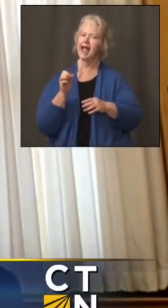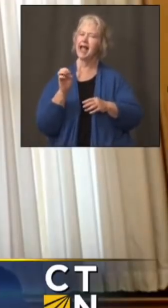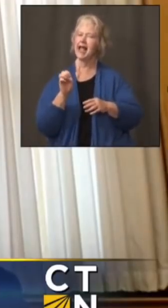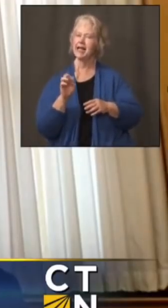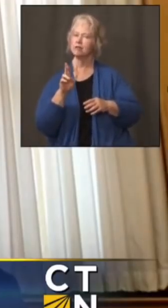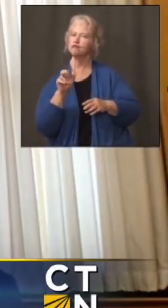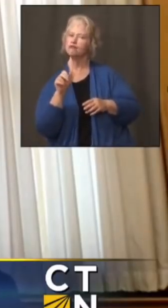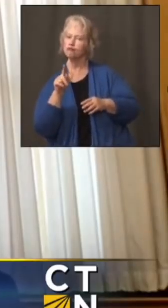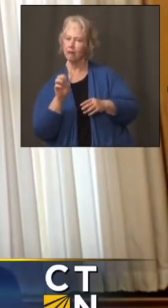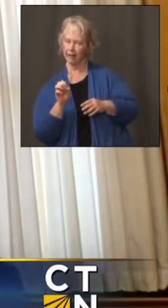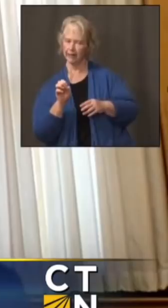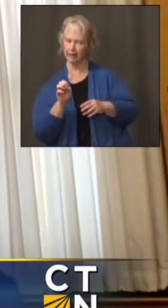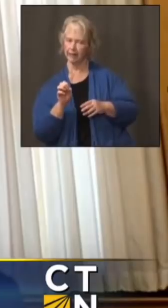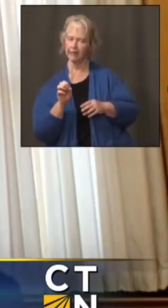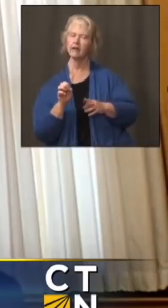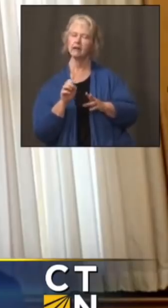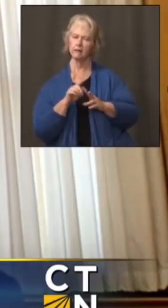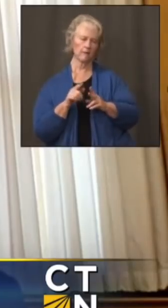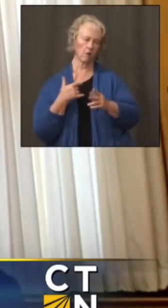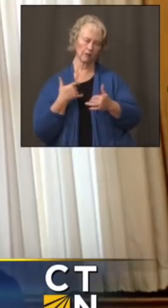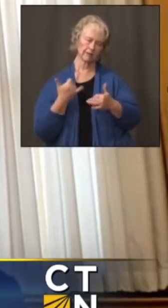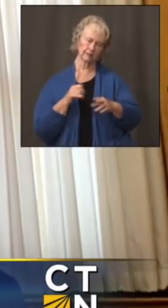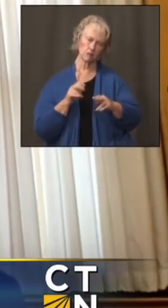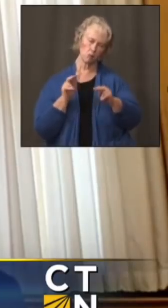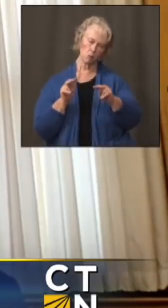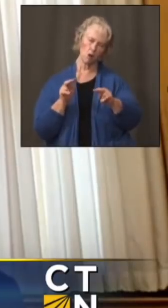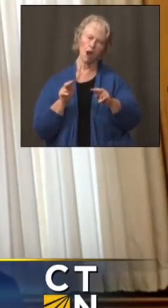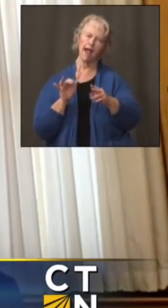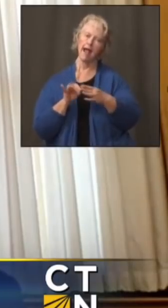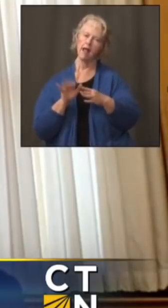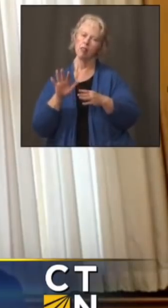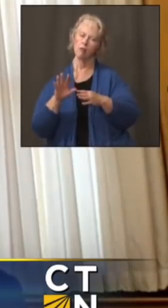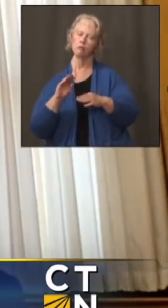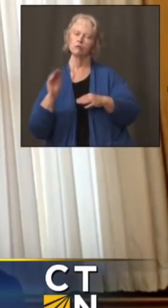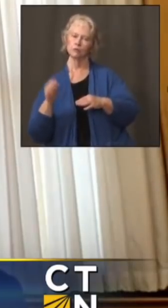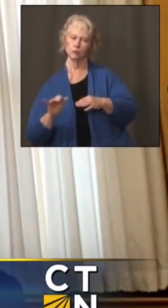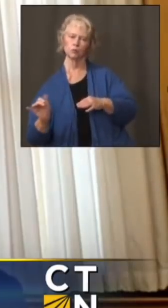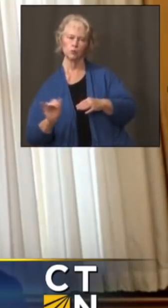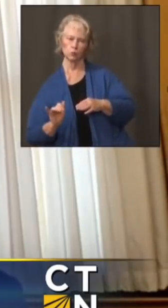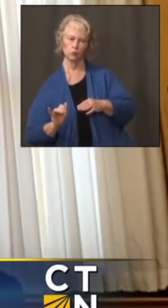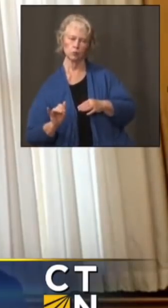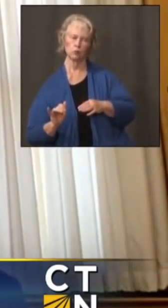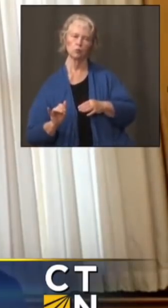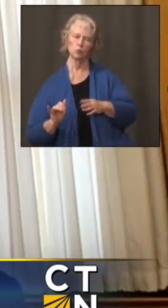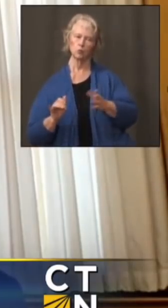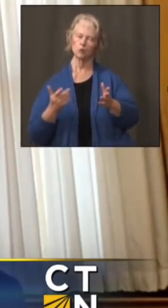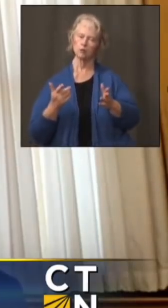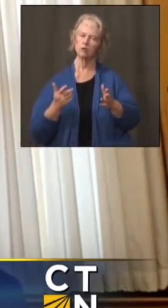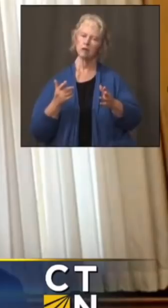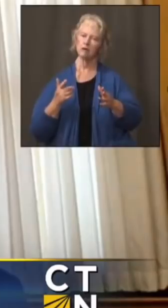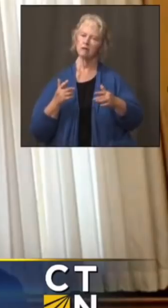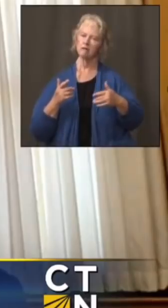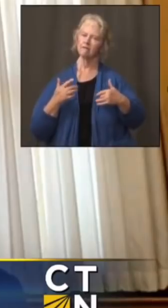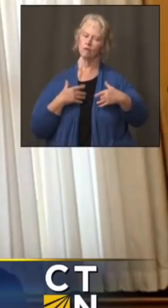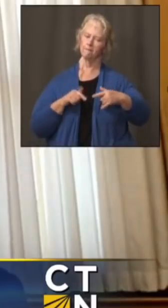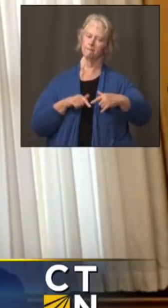sufficient testing there. But we will obviously continue to keep the eye on the positivity rate, certainly at the higher levels, the state level as